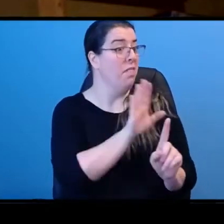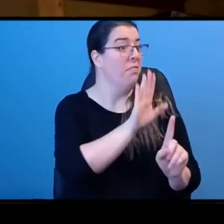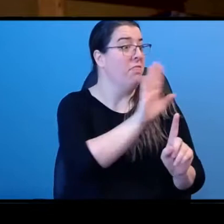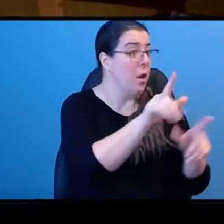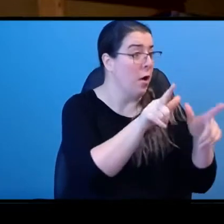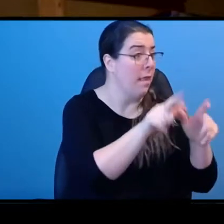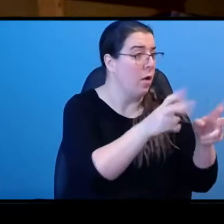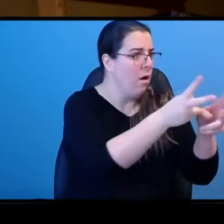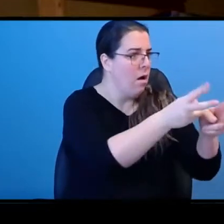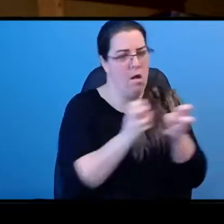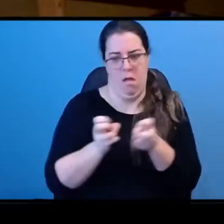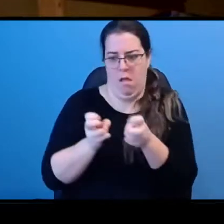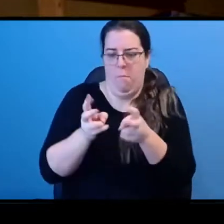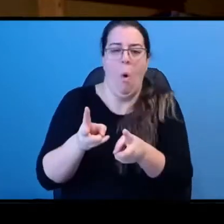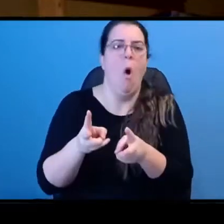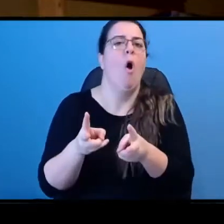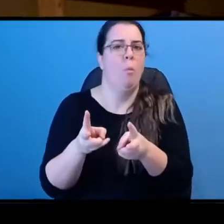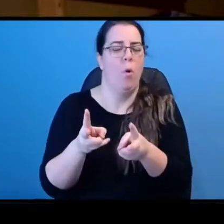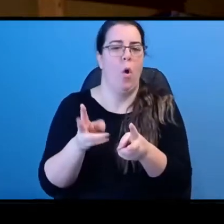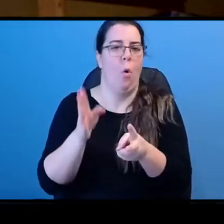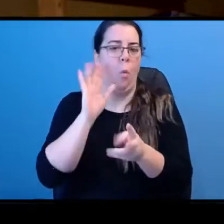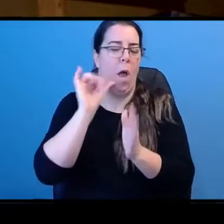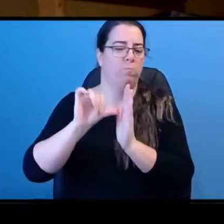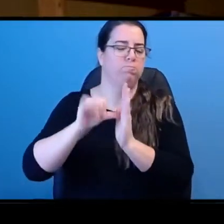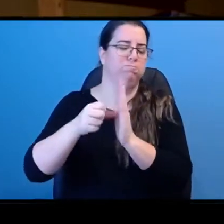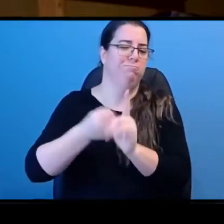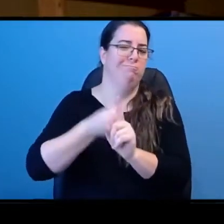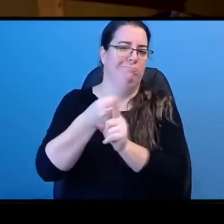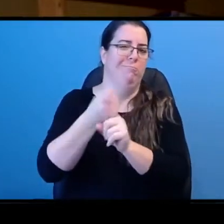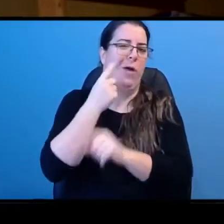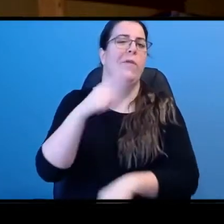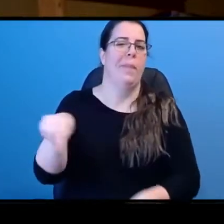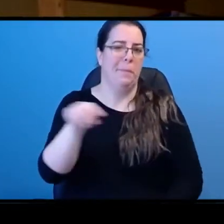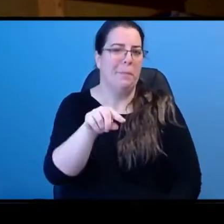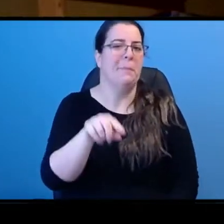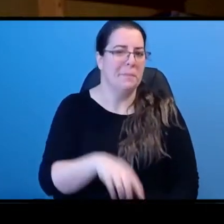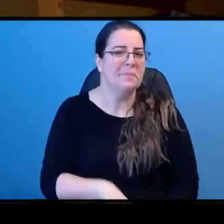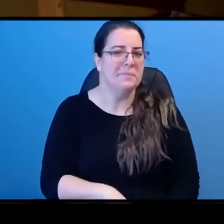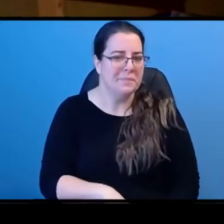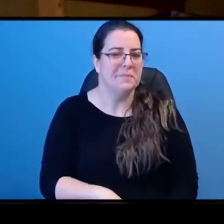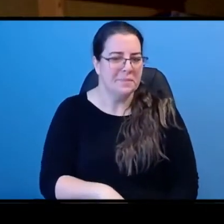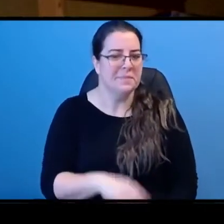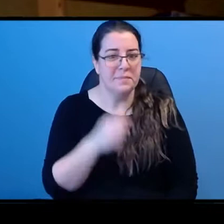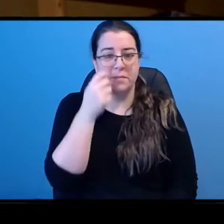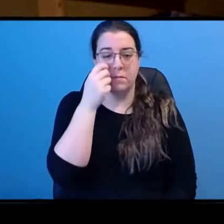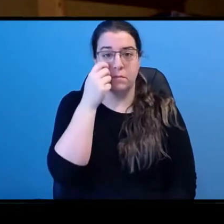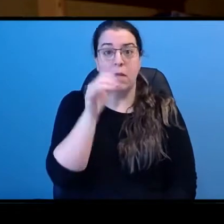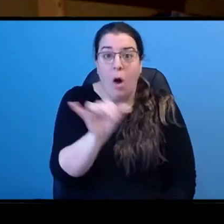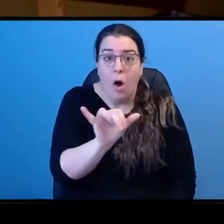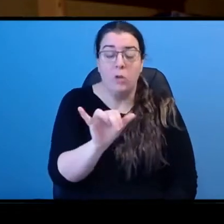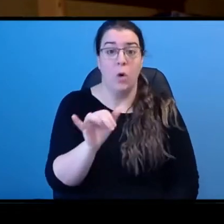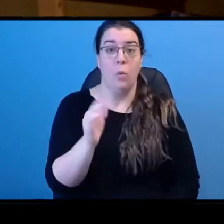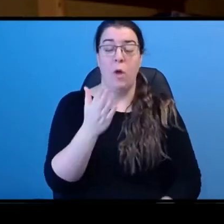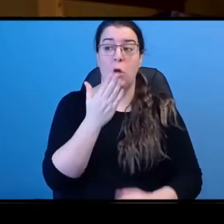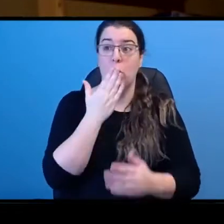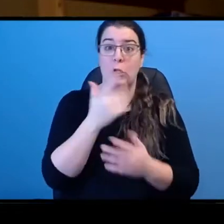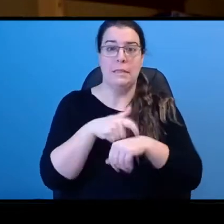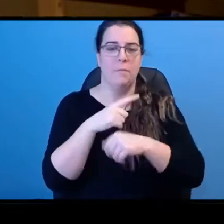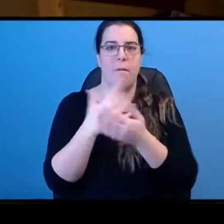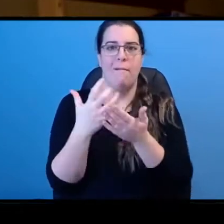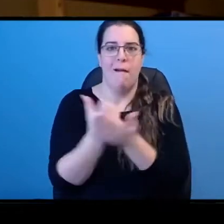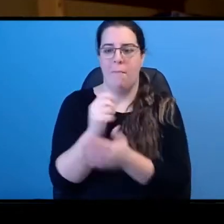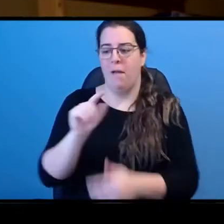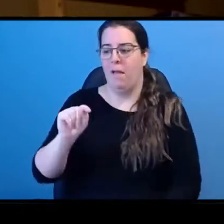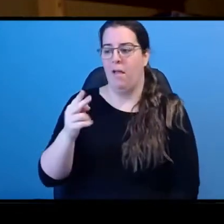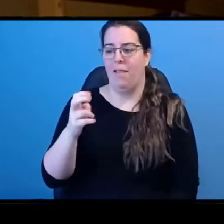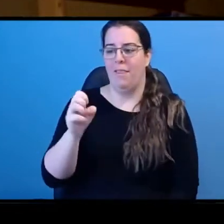once you've used those words once or twice and you don't want to be too repetitive, that's a great time to get out your thesaurus or go online to the online thesaurus and find some